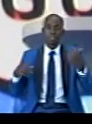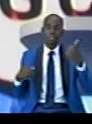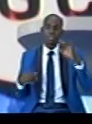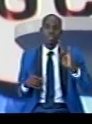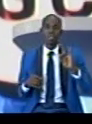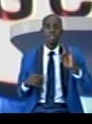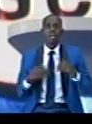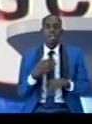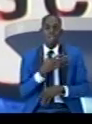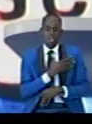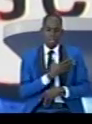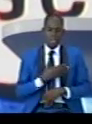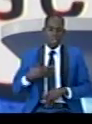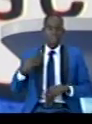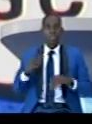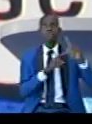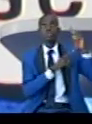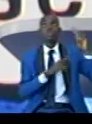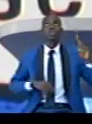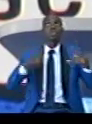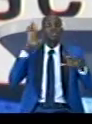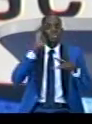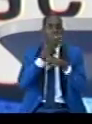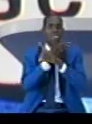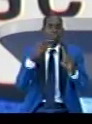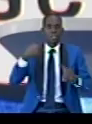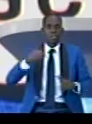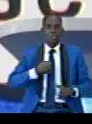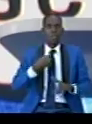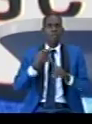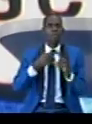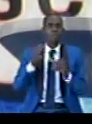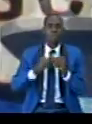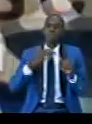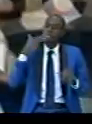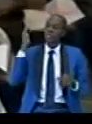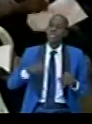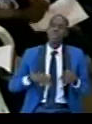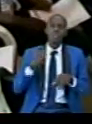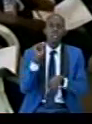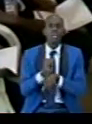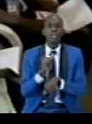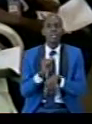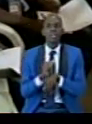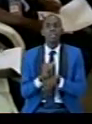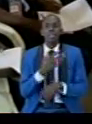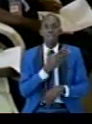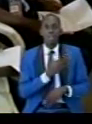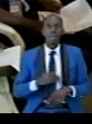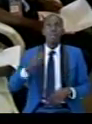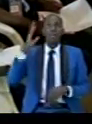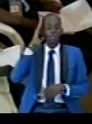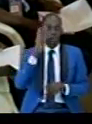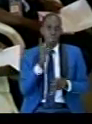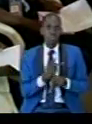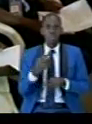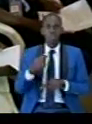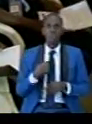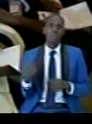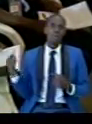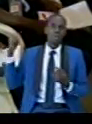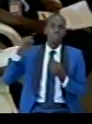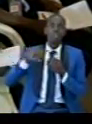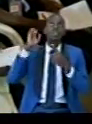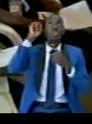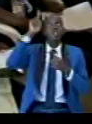the Lord shall deliver me from every evil work. Yes. And will preserve me unto